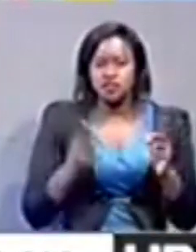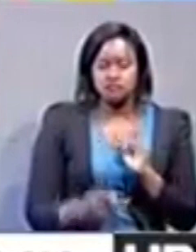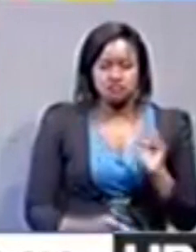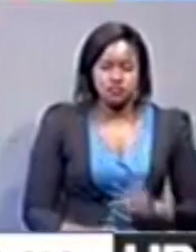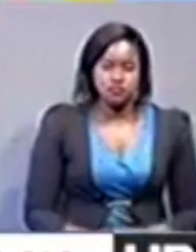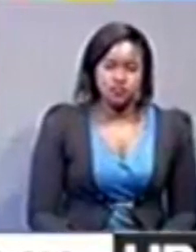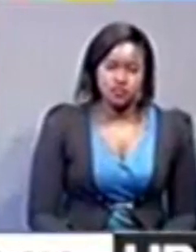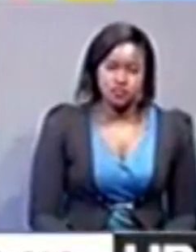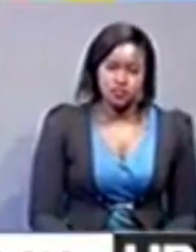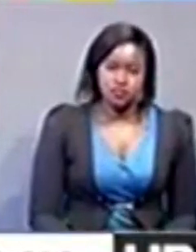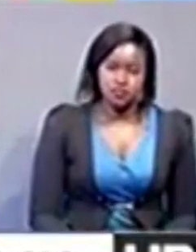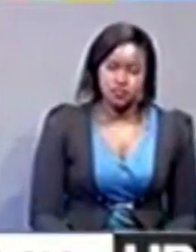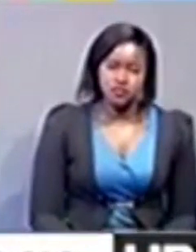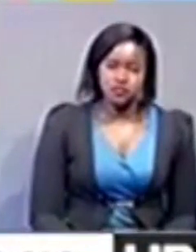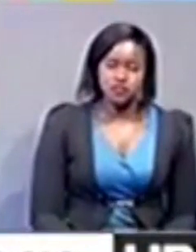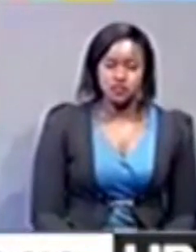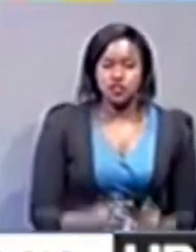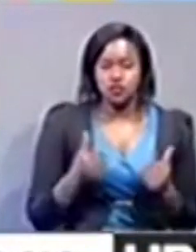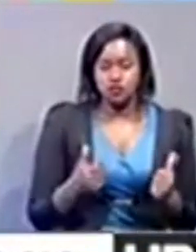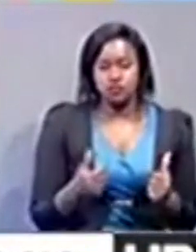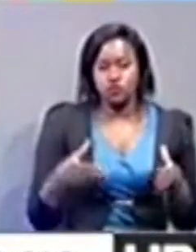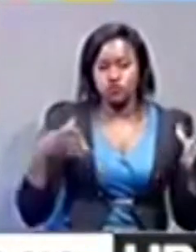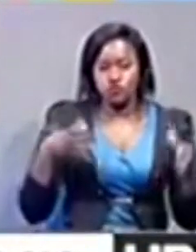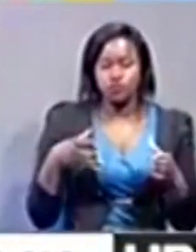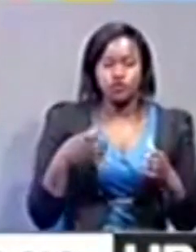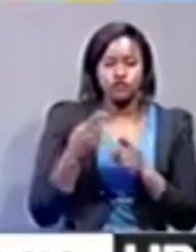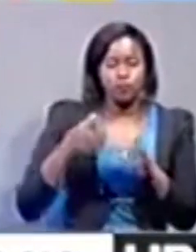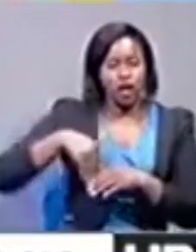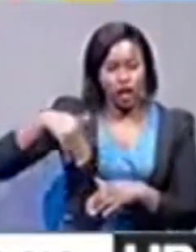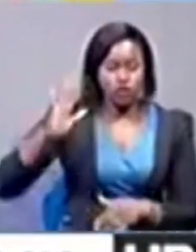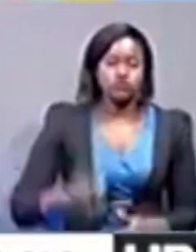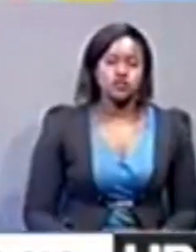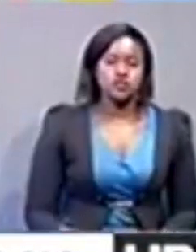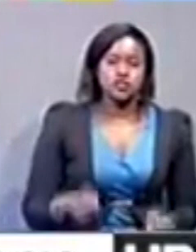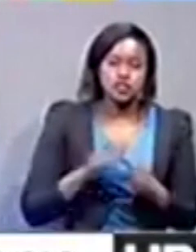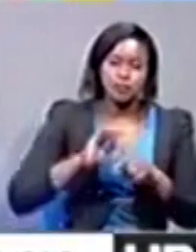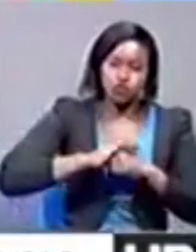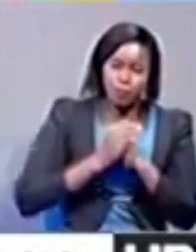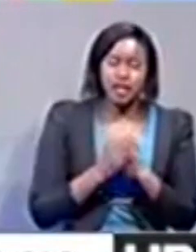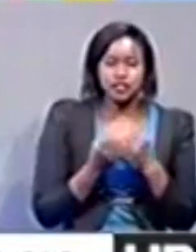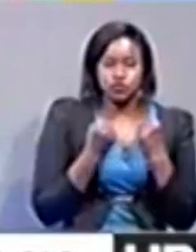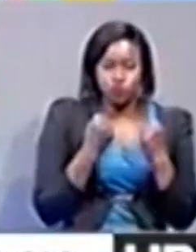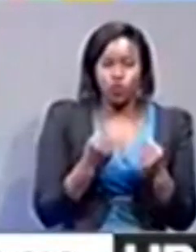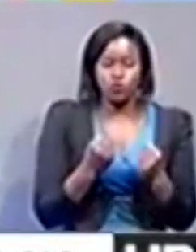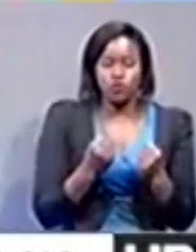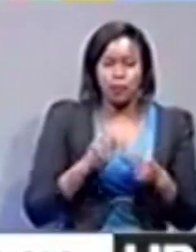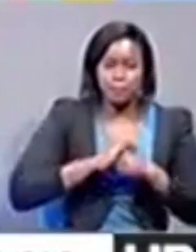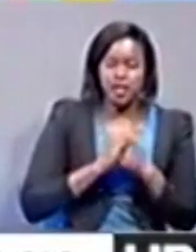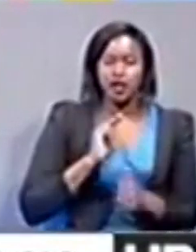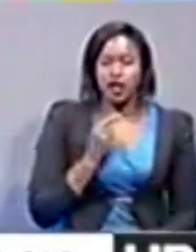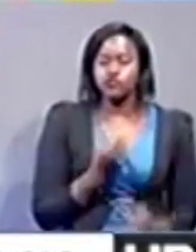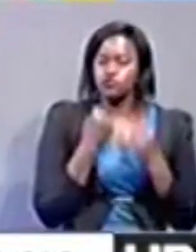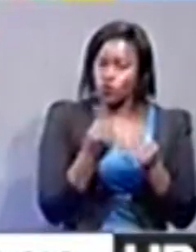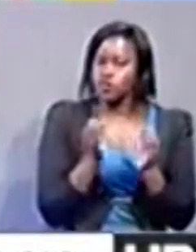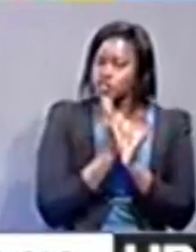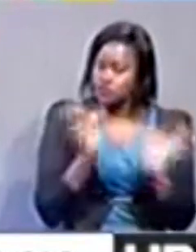So those are coming from outside to strengthen us generally and also help us